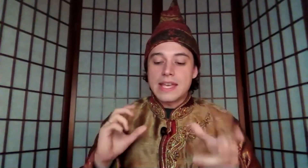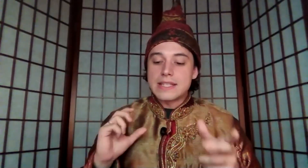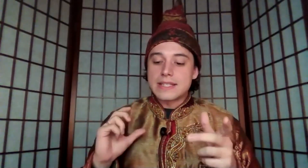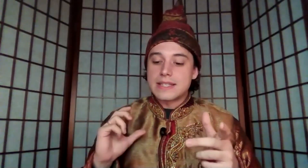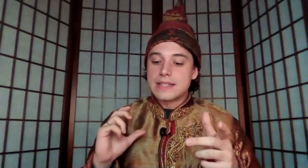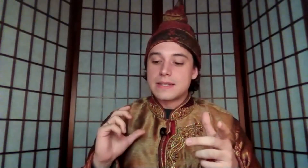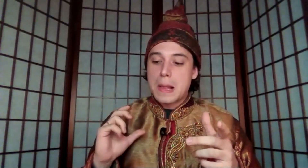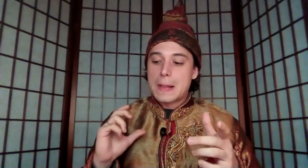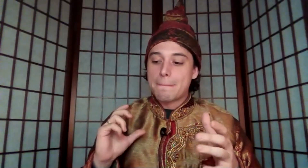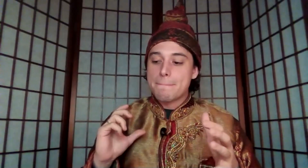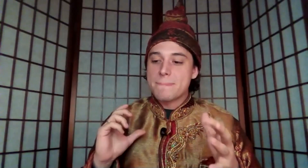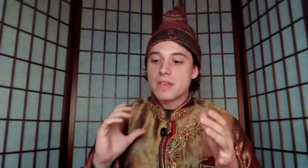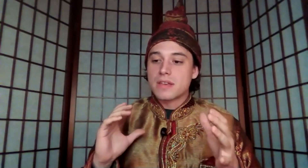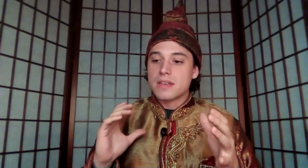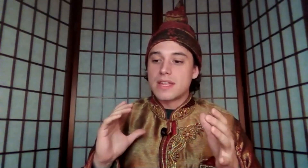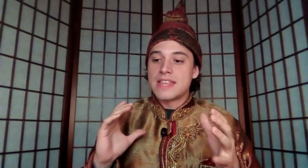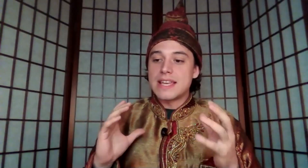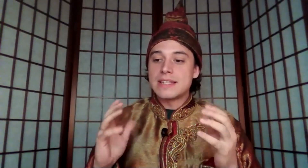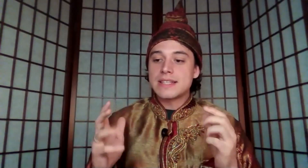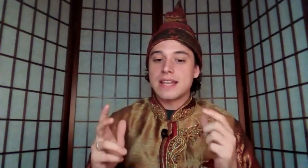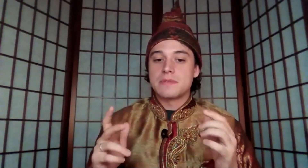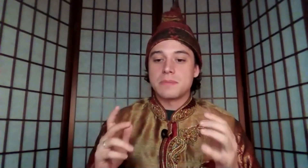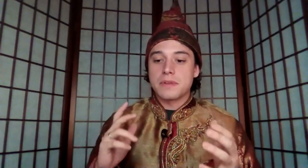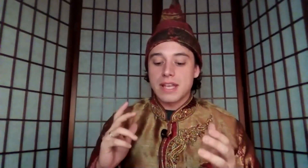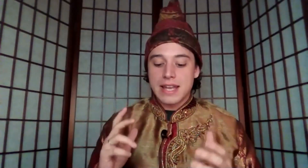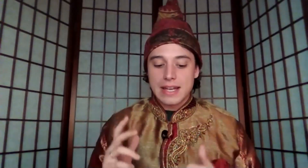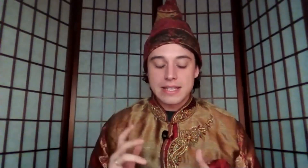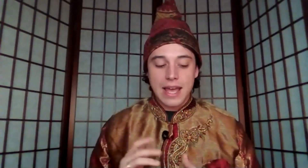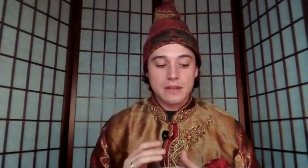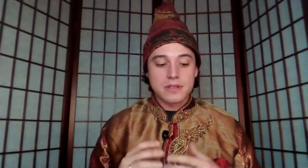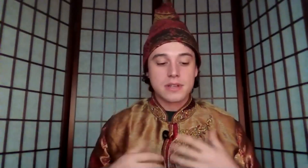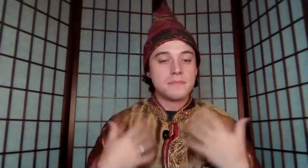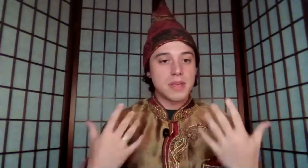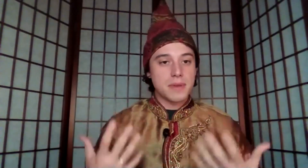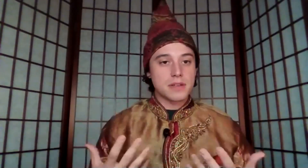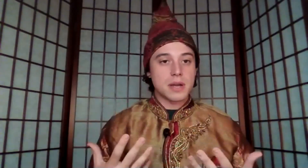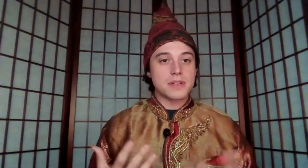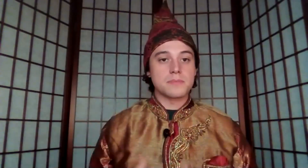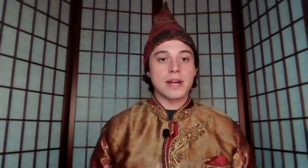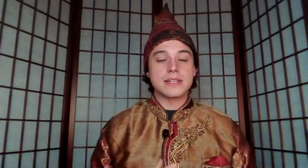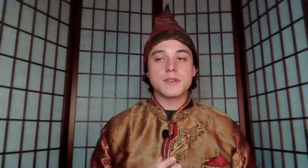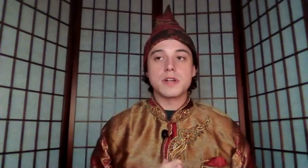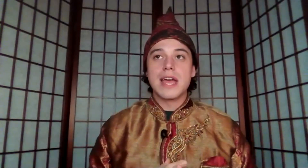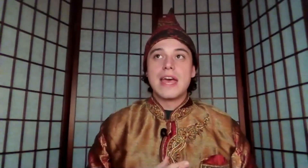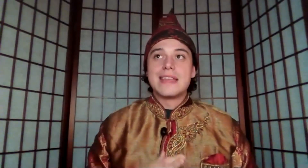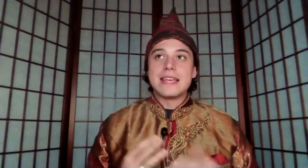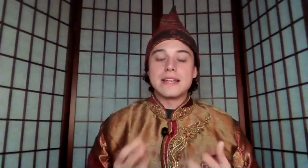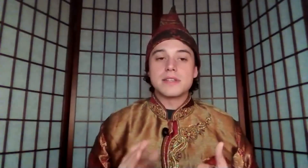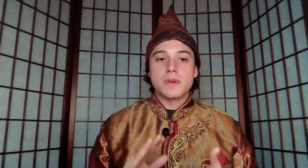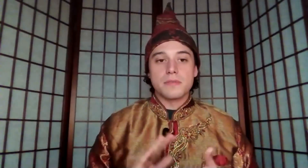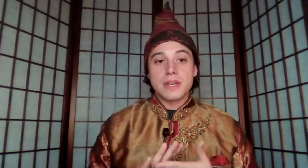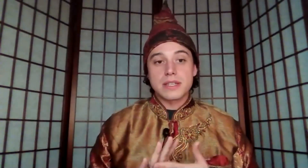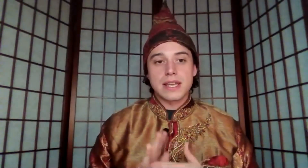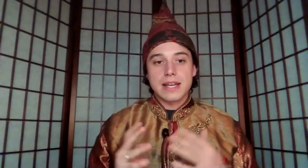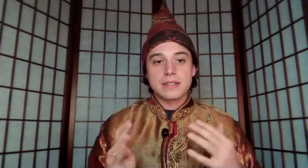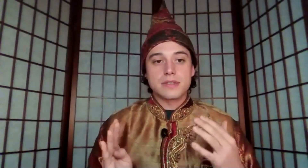It is the easiest time to be able to connect, and me being a shamanism practitioner, the easiest